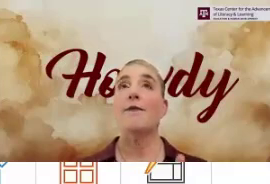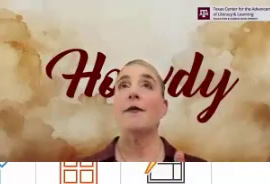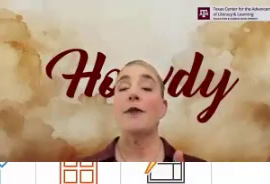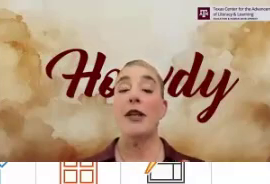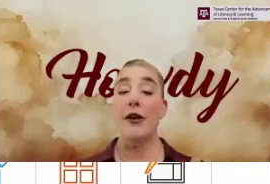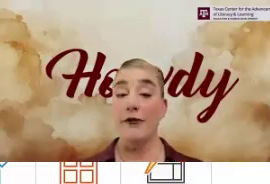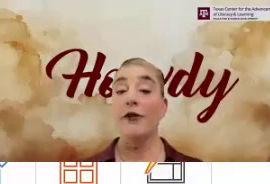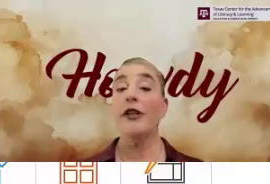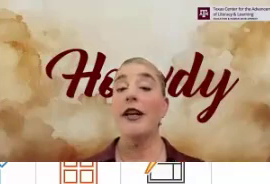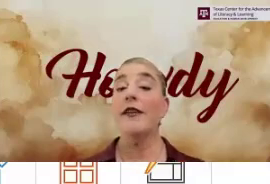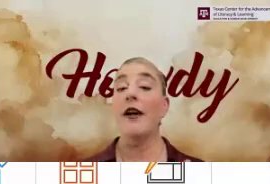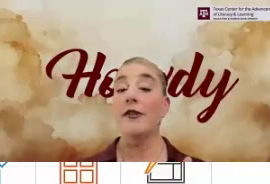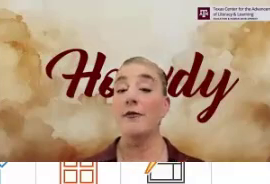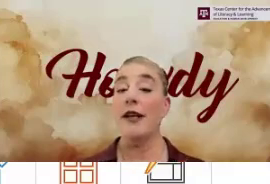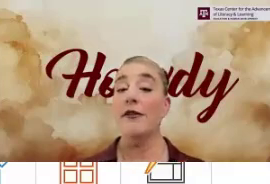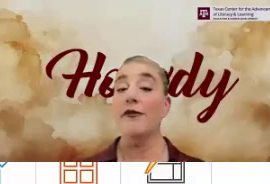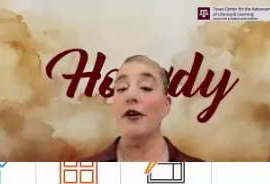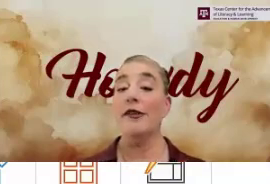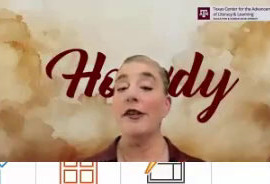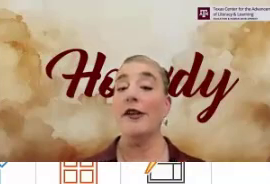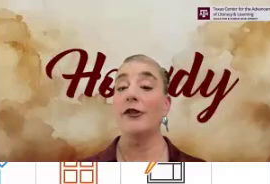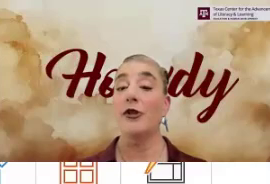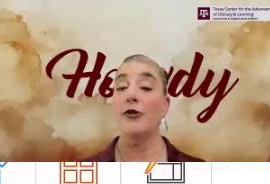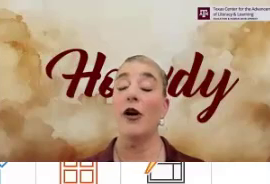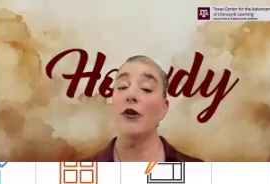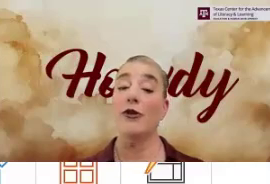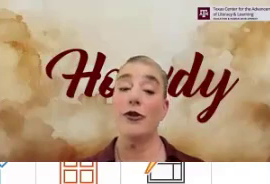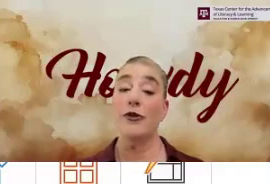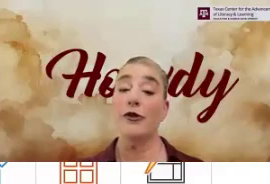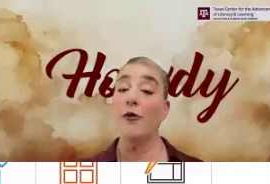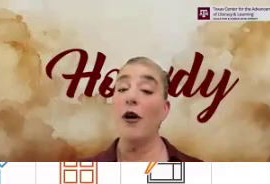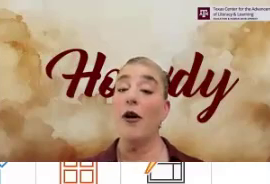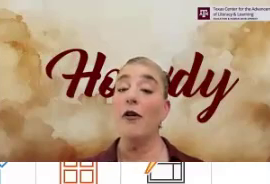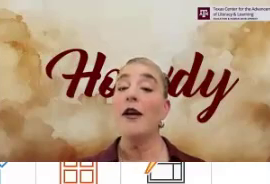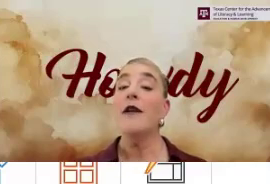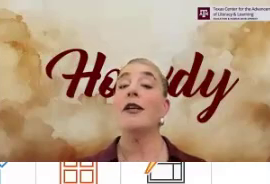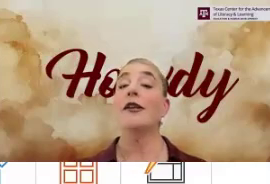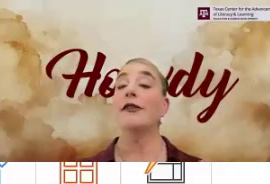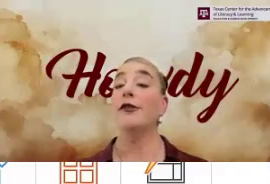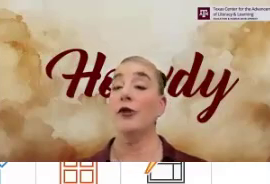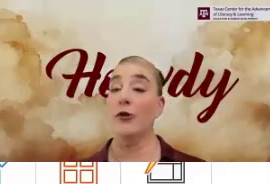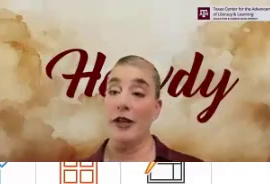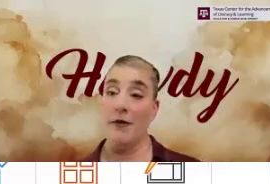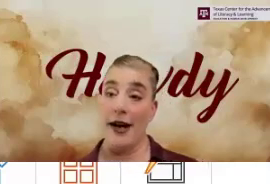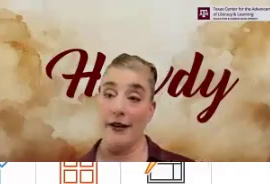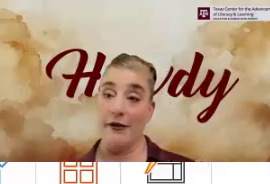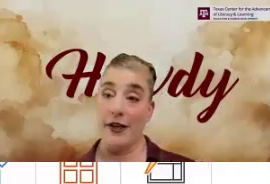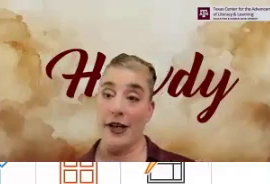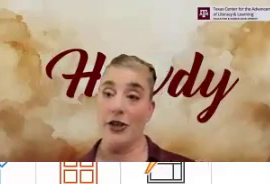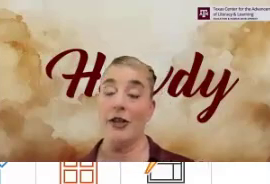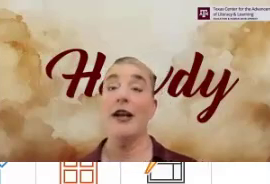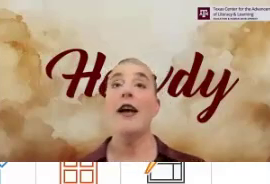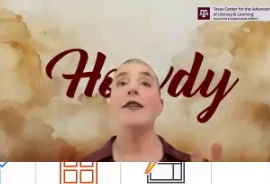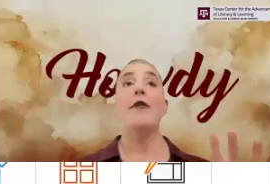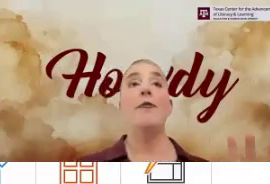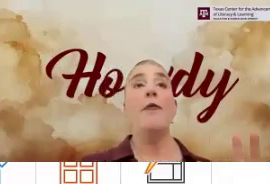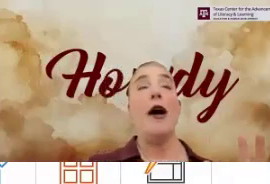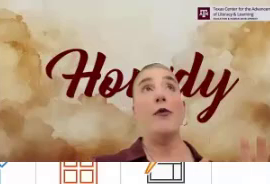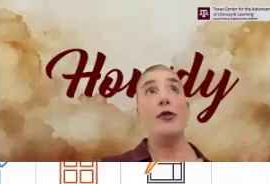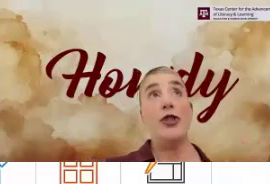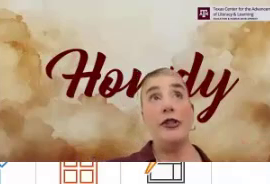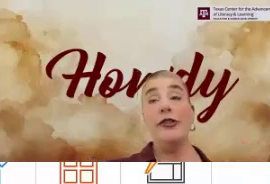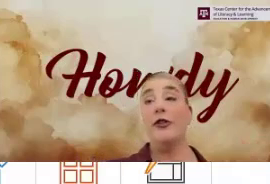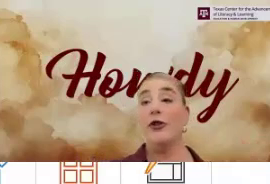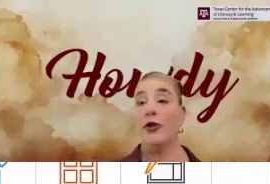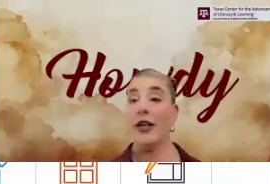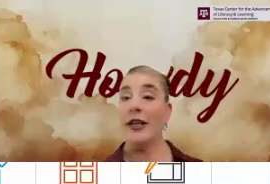now be careful again not to make the font size too large or too small because of screen magnification. Now,